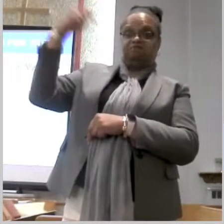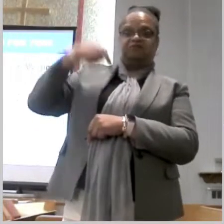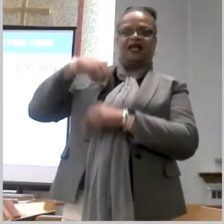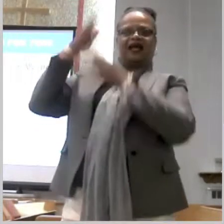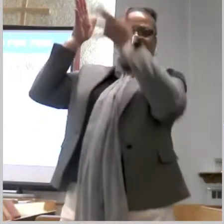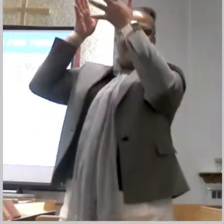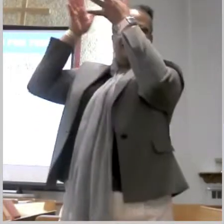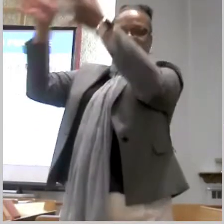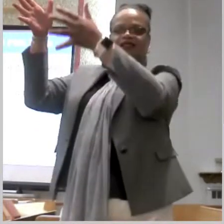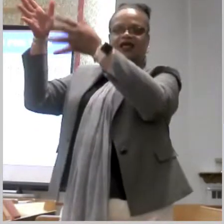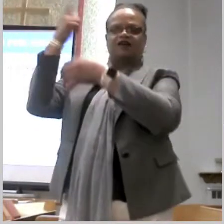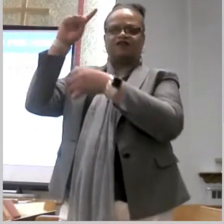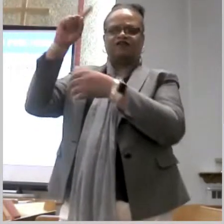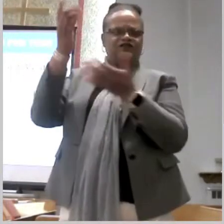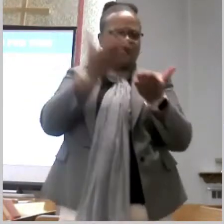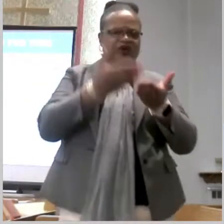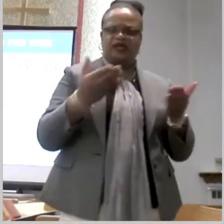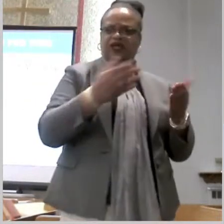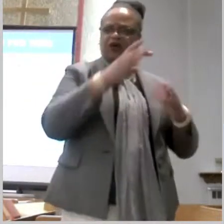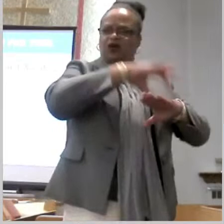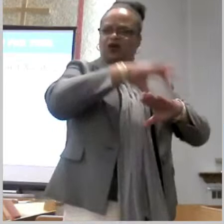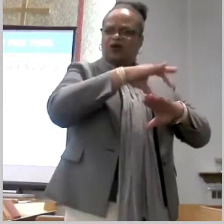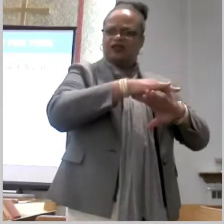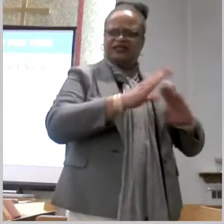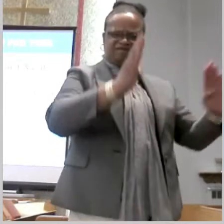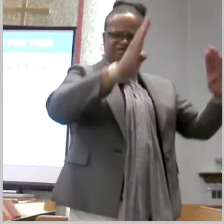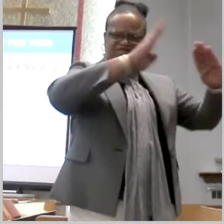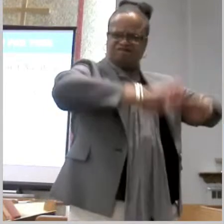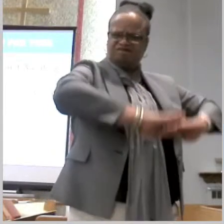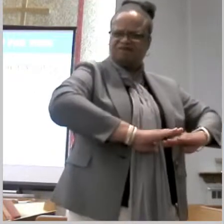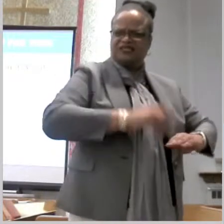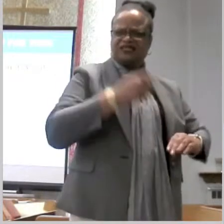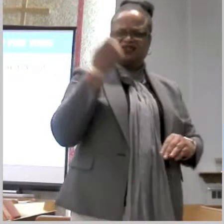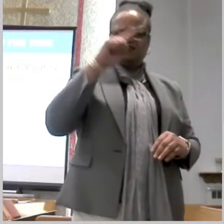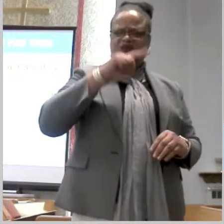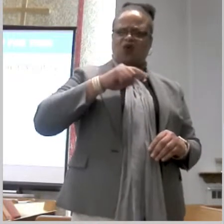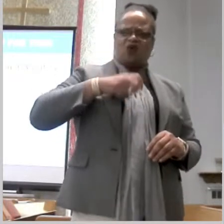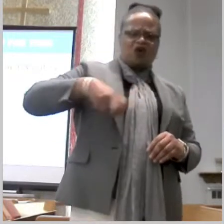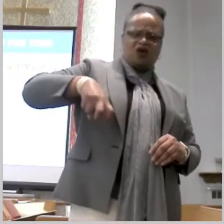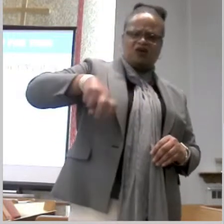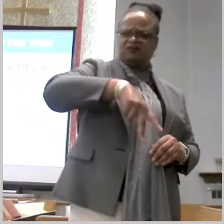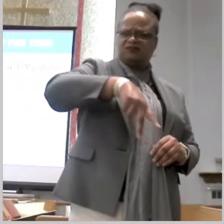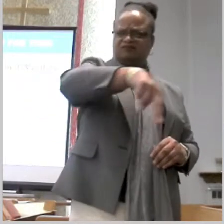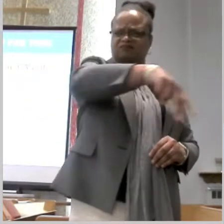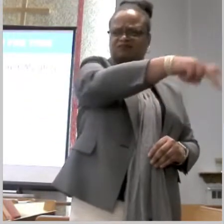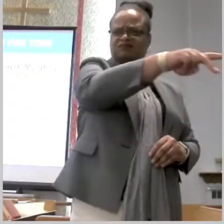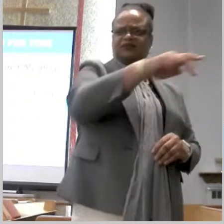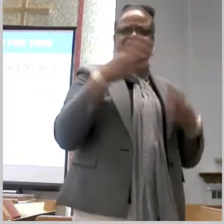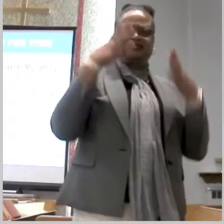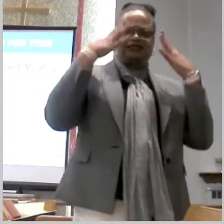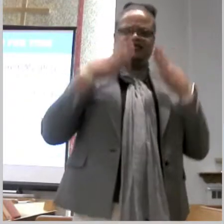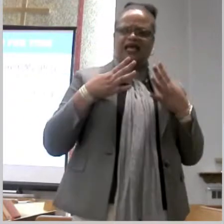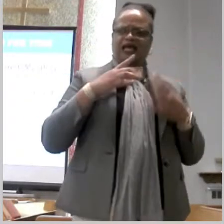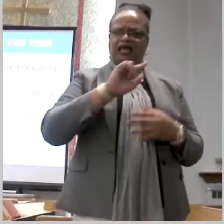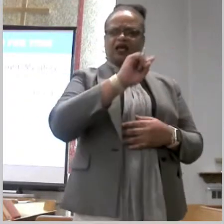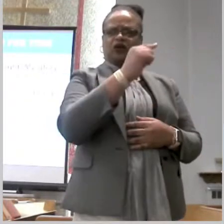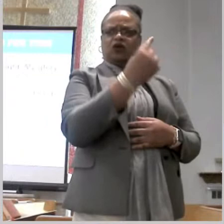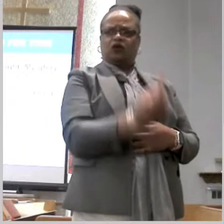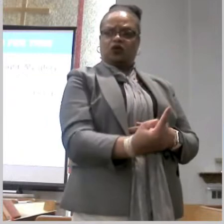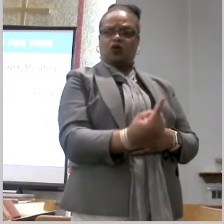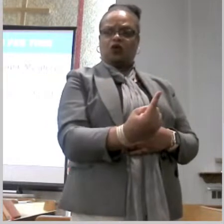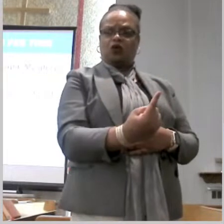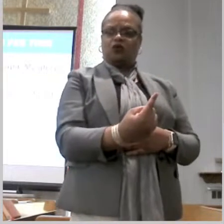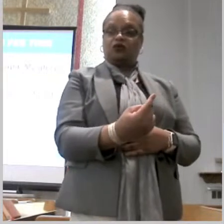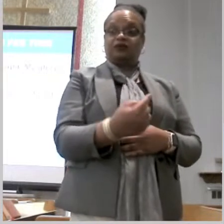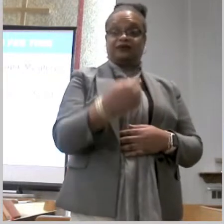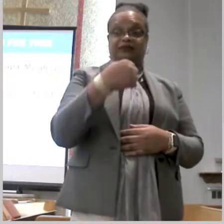throne, I left for earthly night. for wandering sad